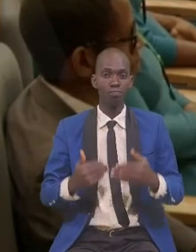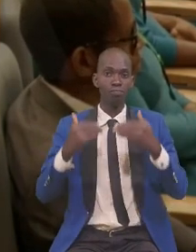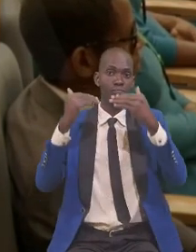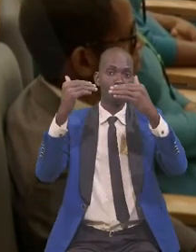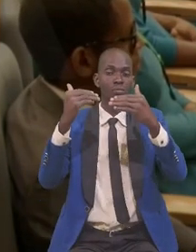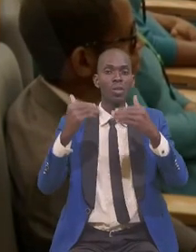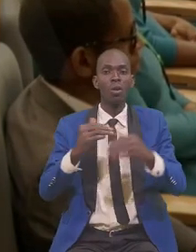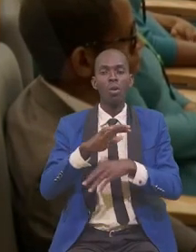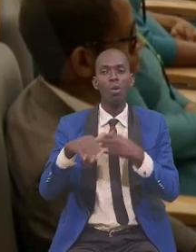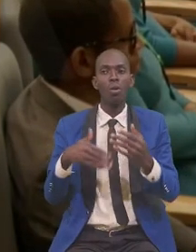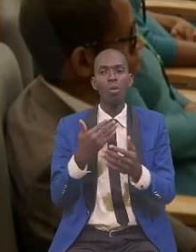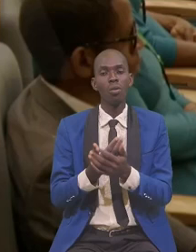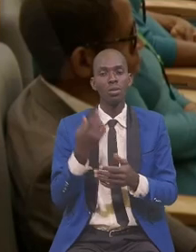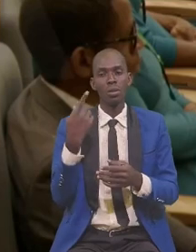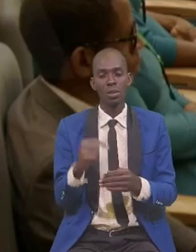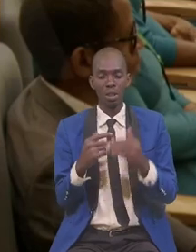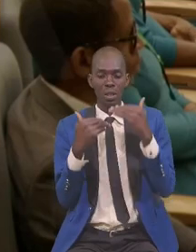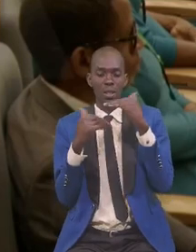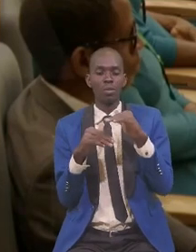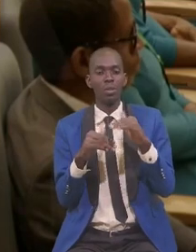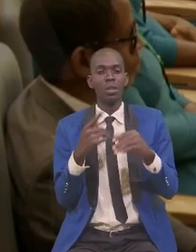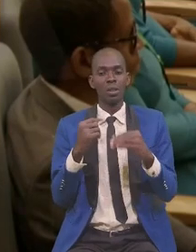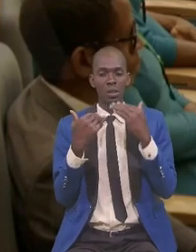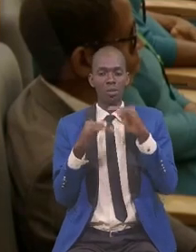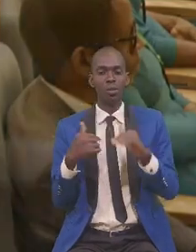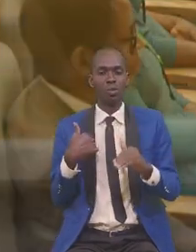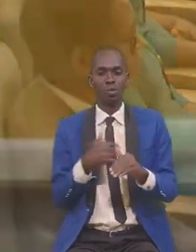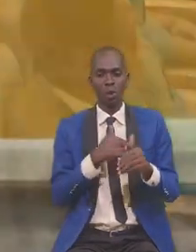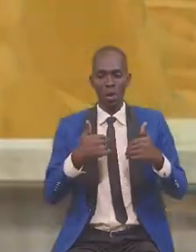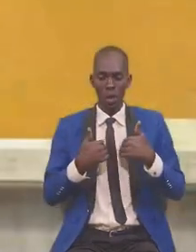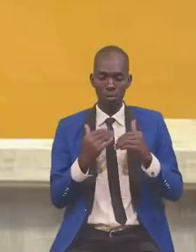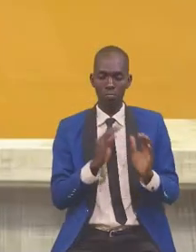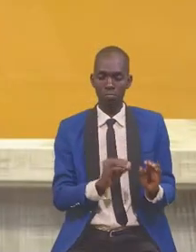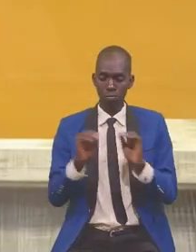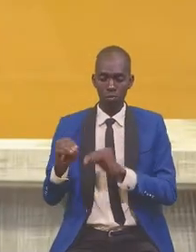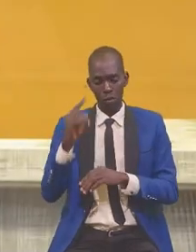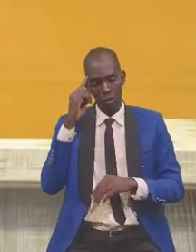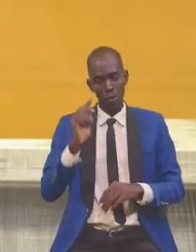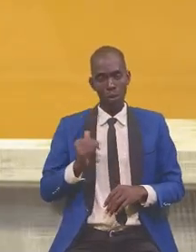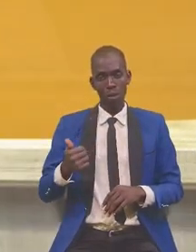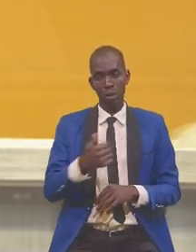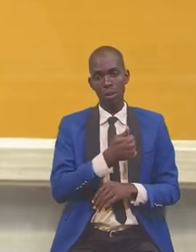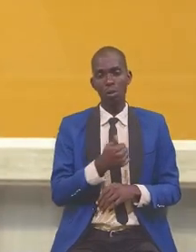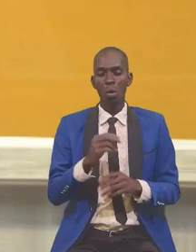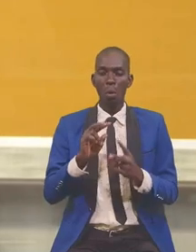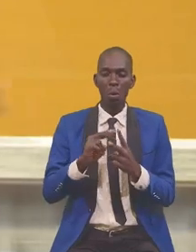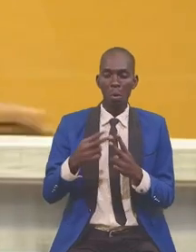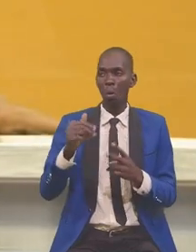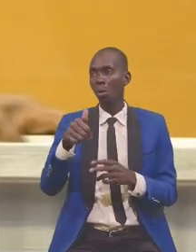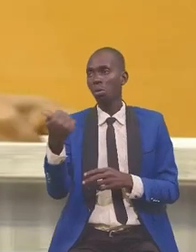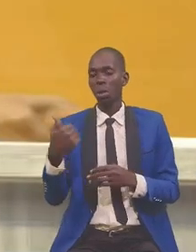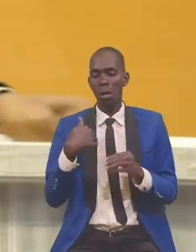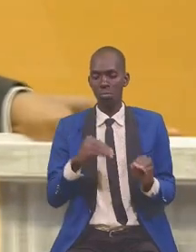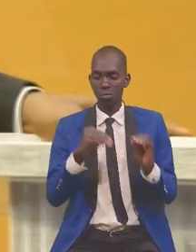all the limits. The limits we have set for ourselves, and the limits other people have set for us, and the limits